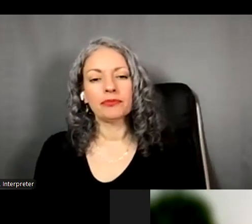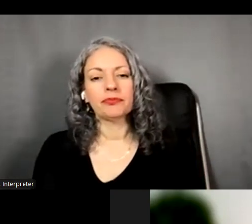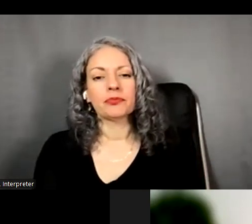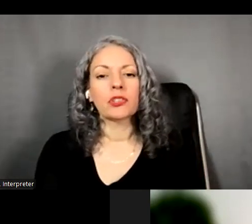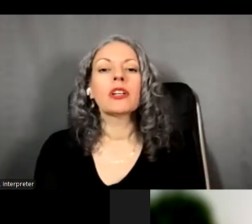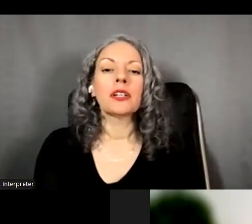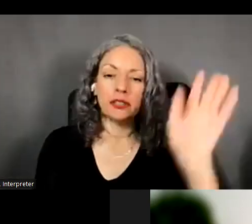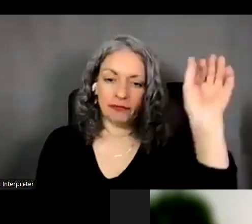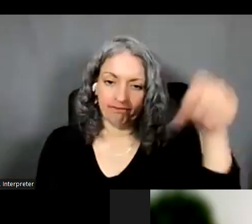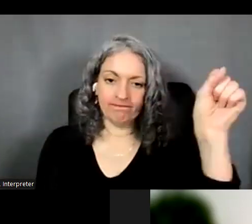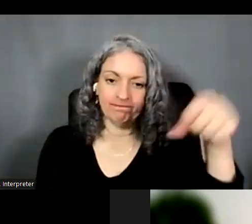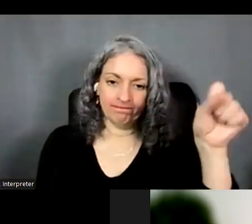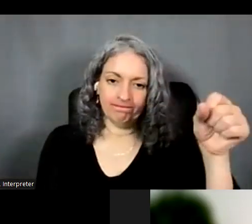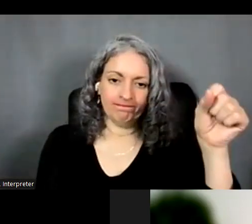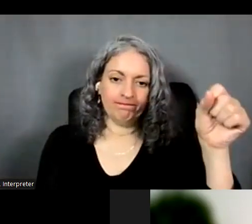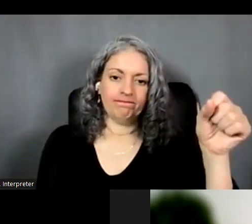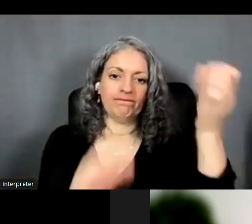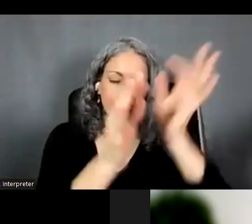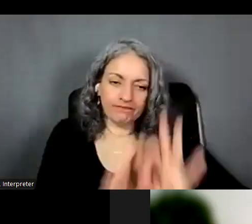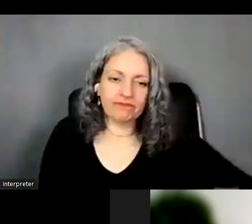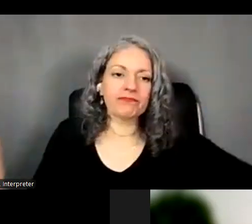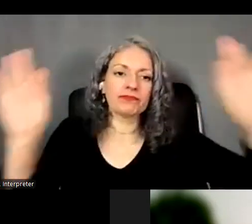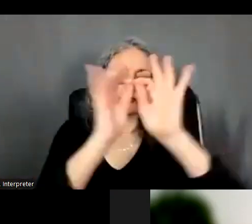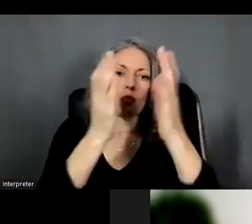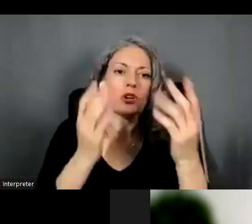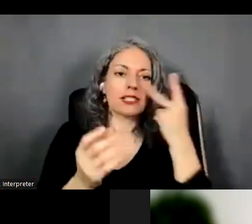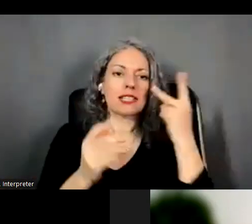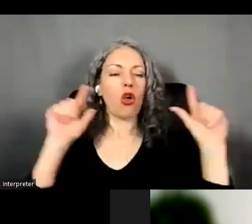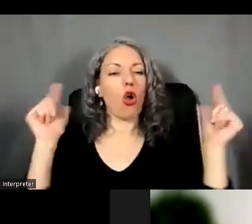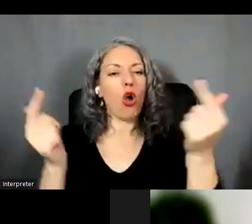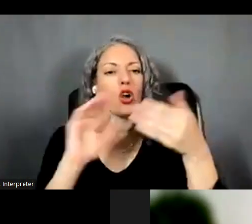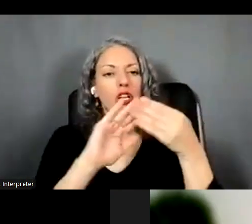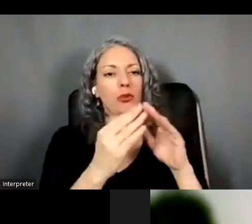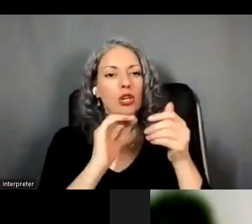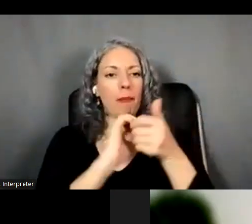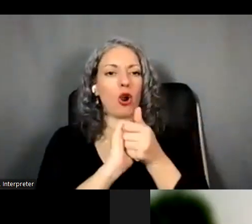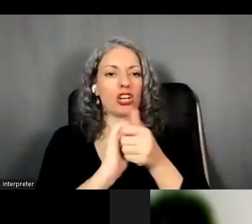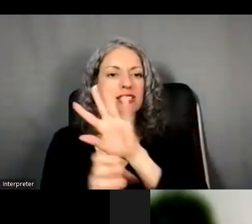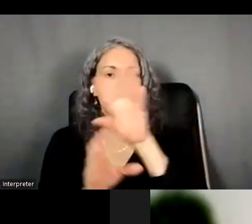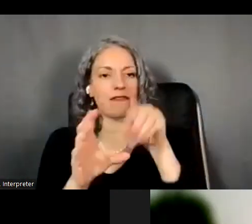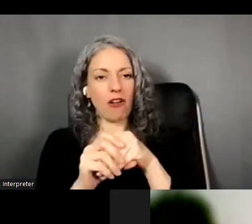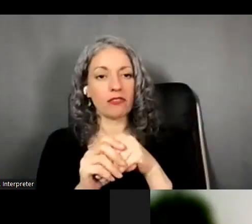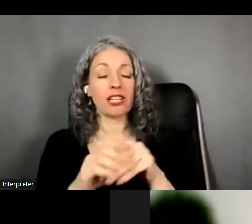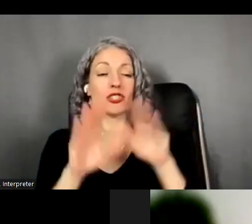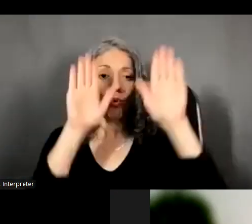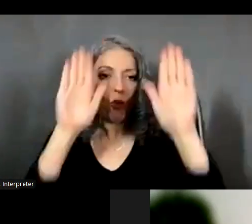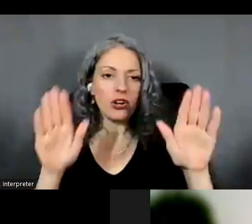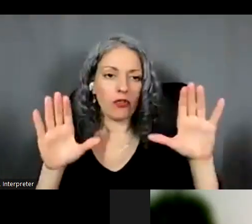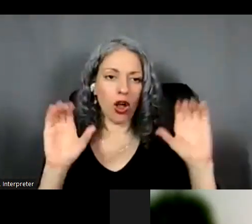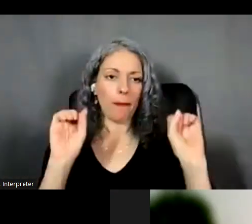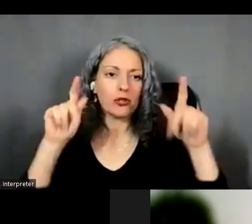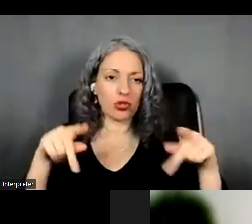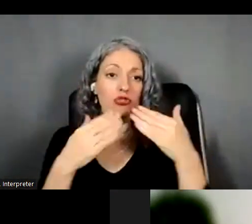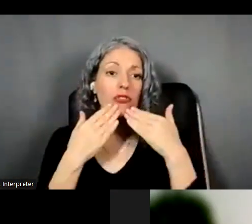Absolutely, so critical. We want to see all of our community partners as part of this. It's a tremendous opportunity. So thank you for that.